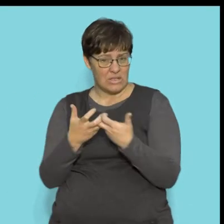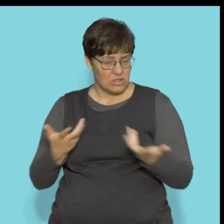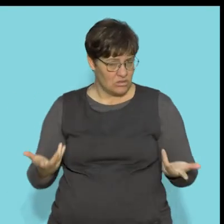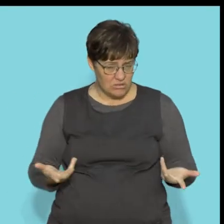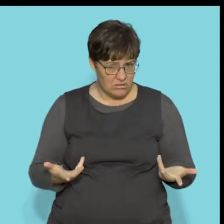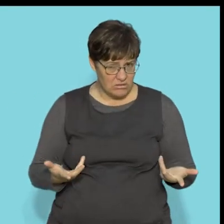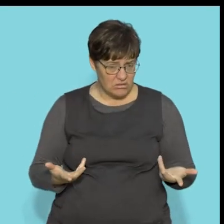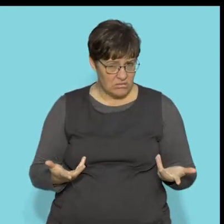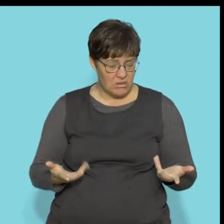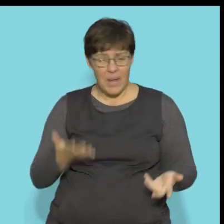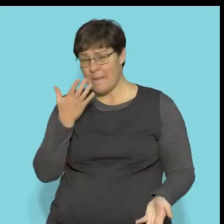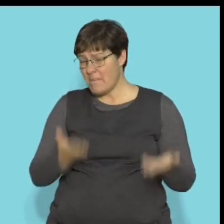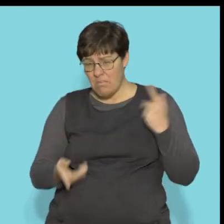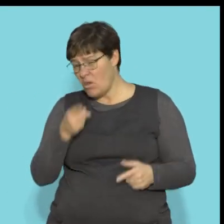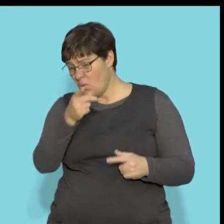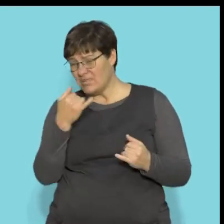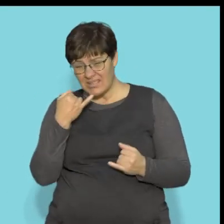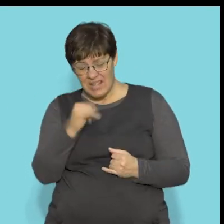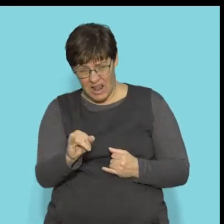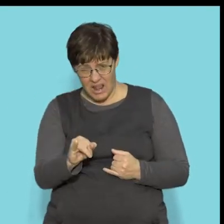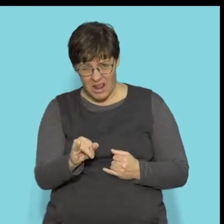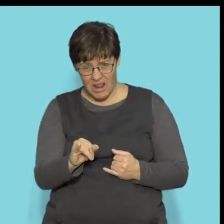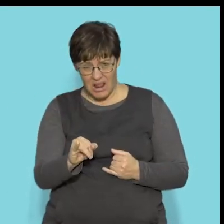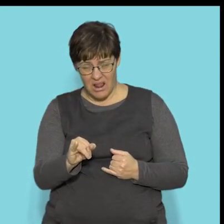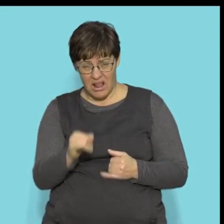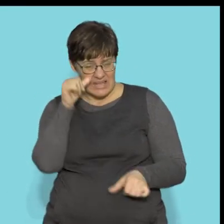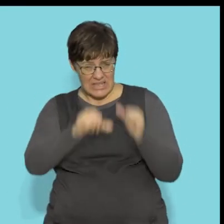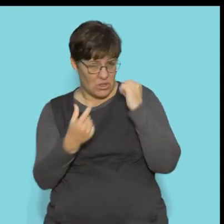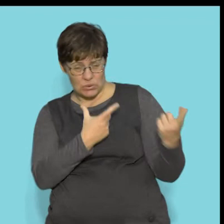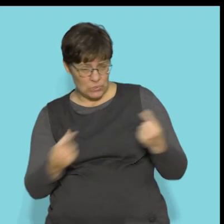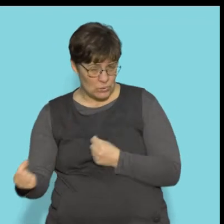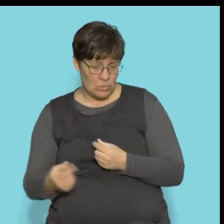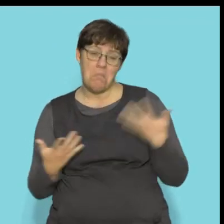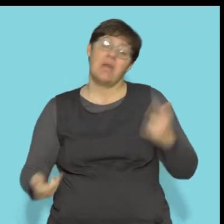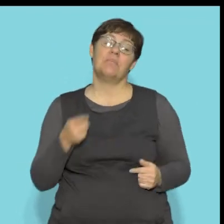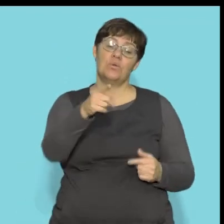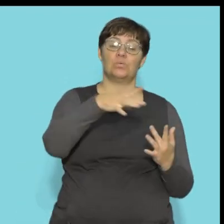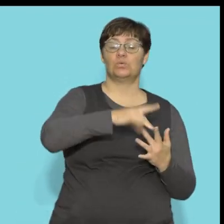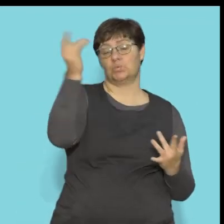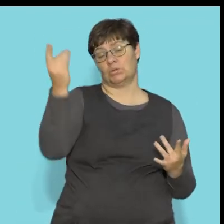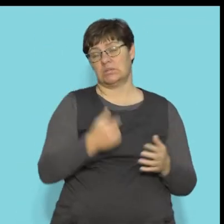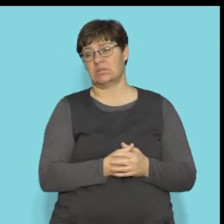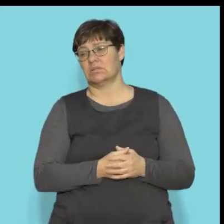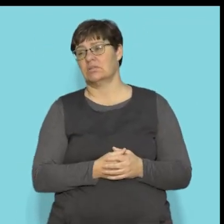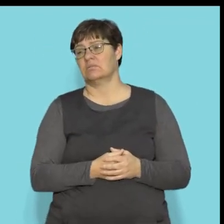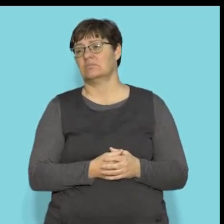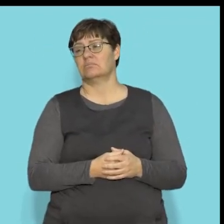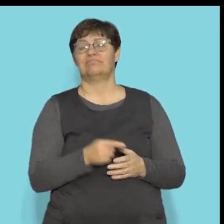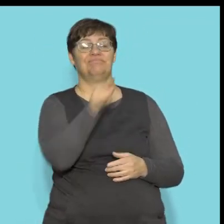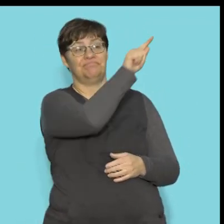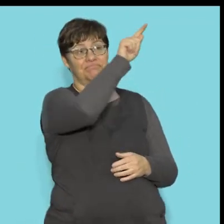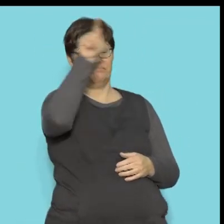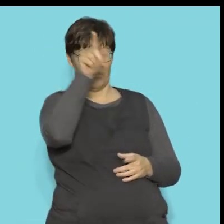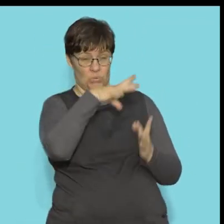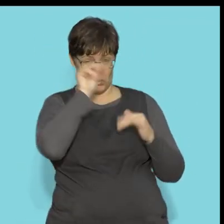faulty? And have you still actually done science? So if you said originally, let's say this was